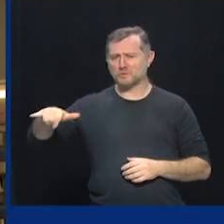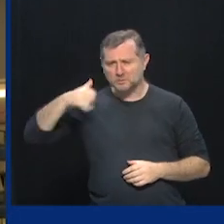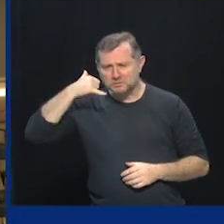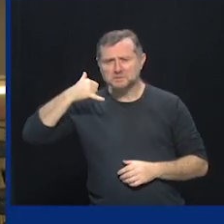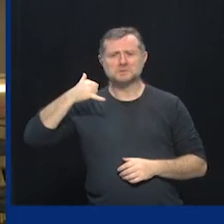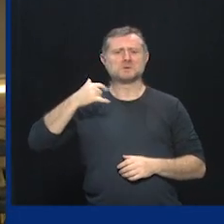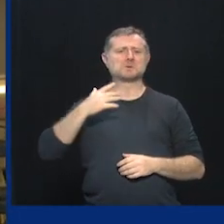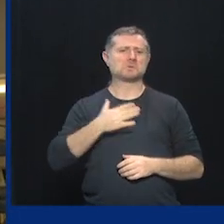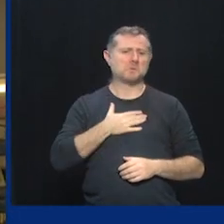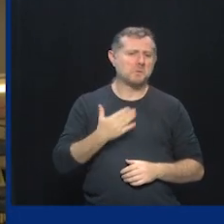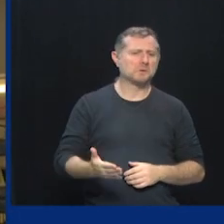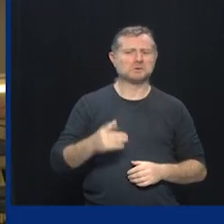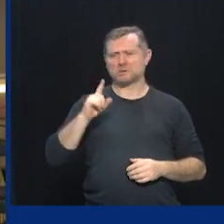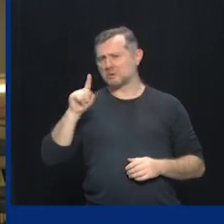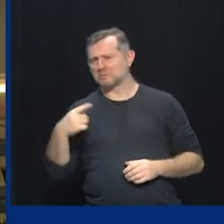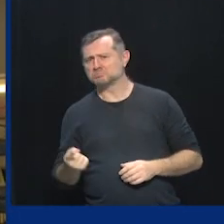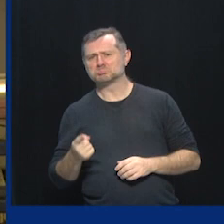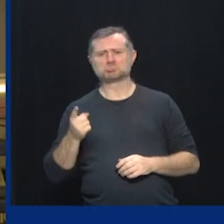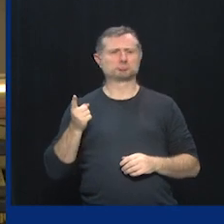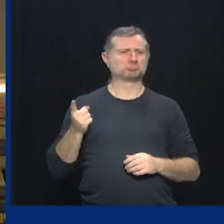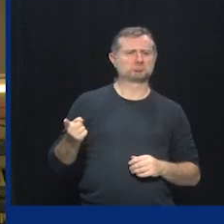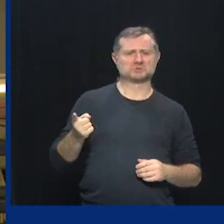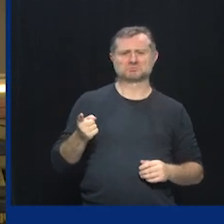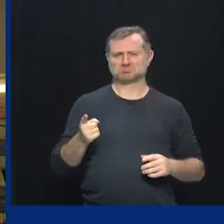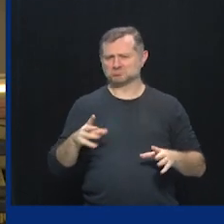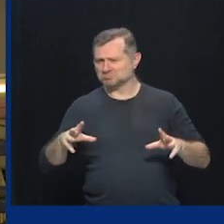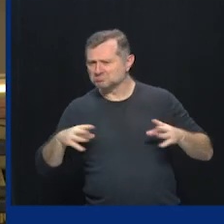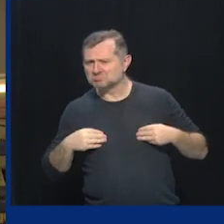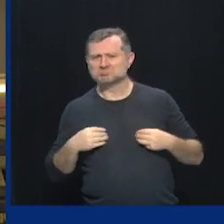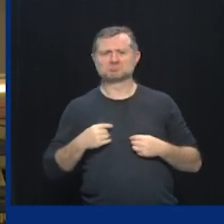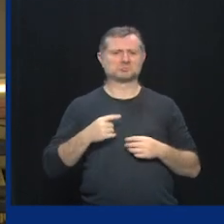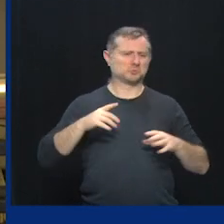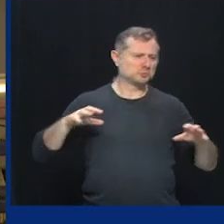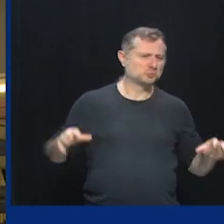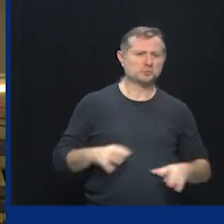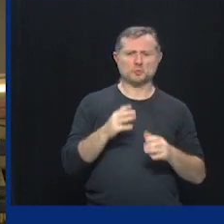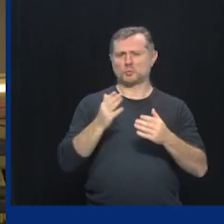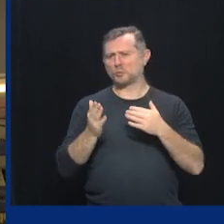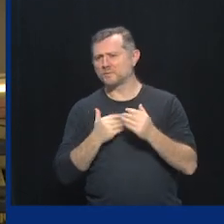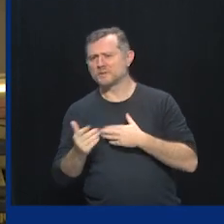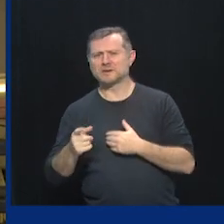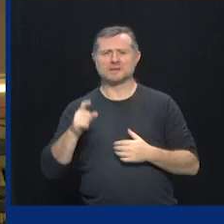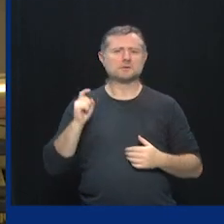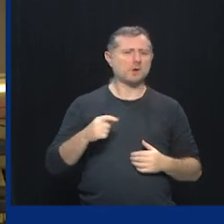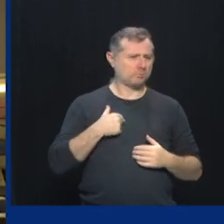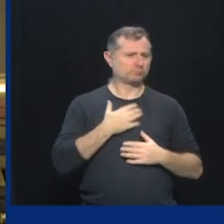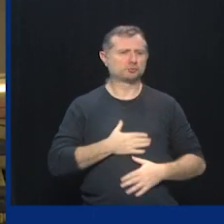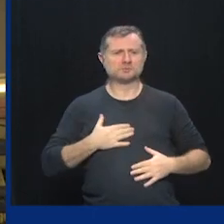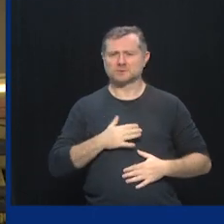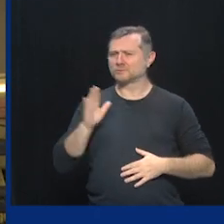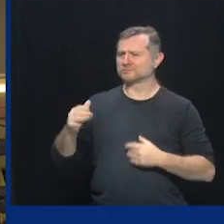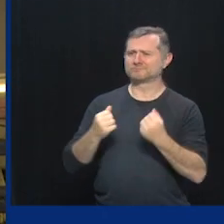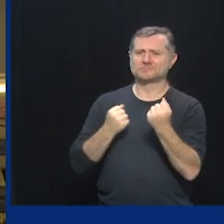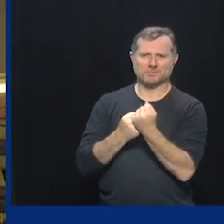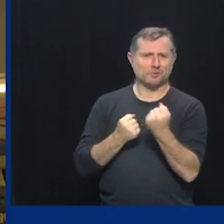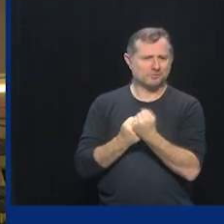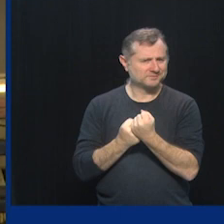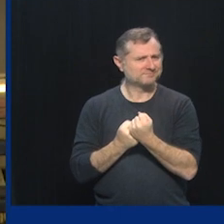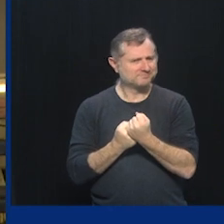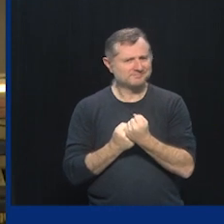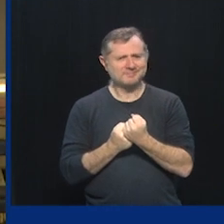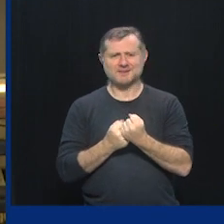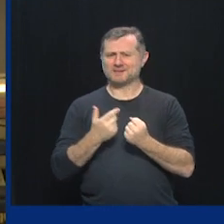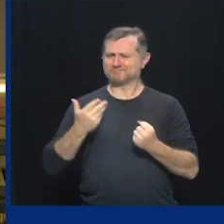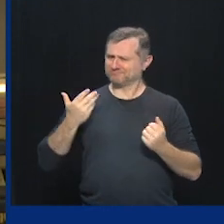step in and you take it by the bull by the horns and you get the job done. We appreciate the support that you've shown us since the day I met you, whether it's